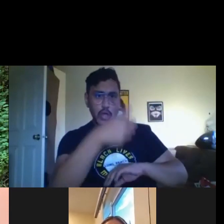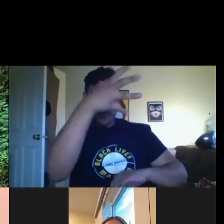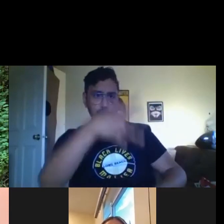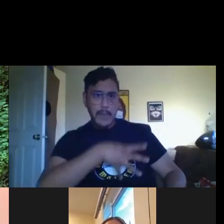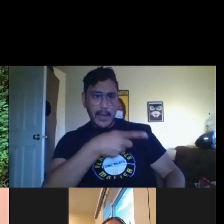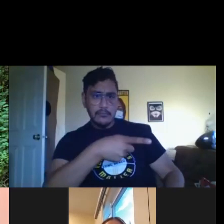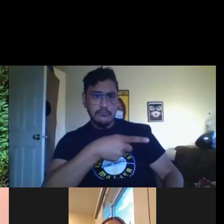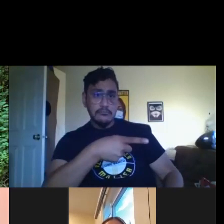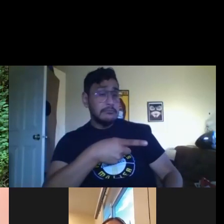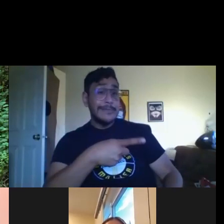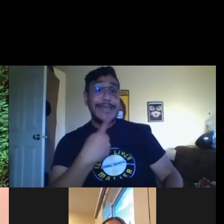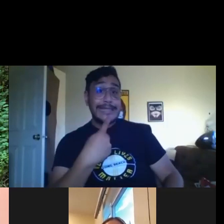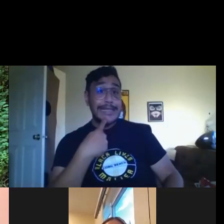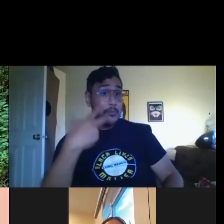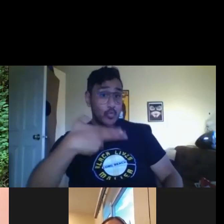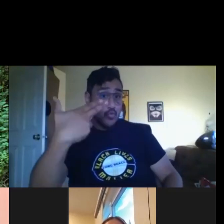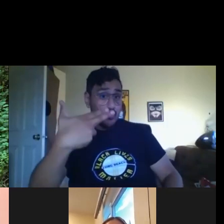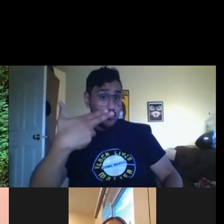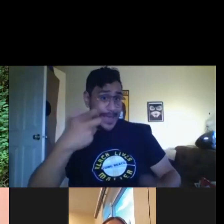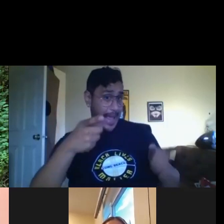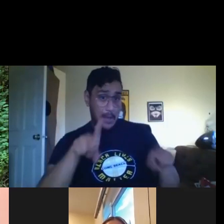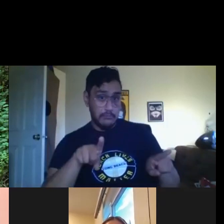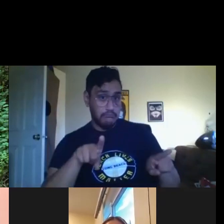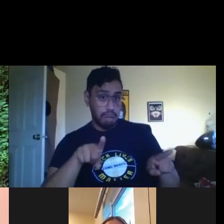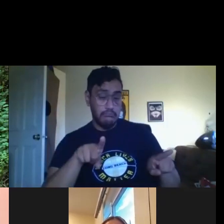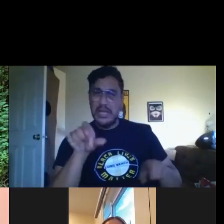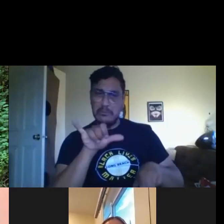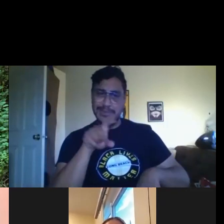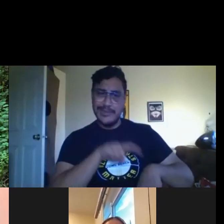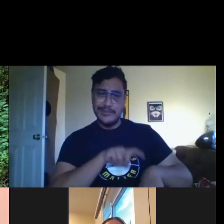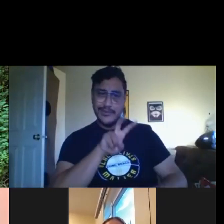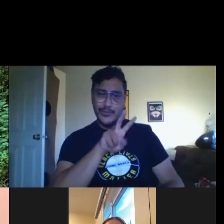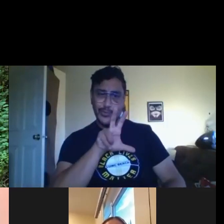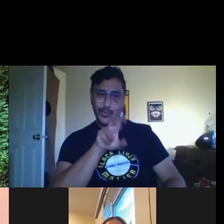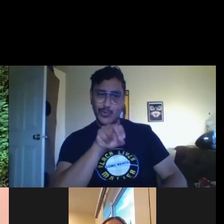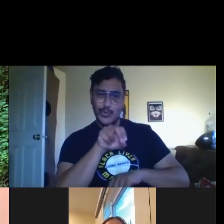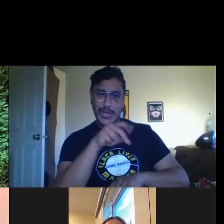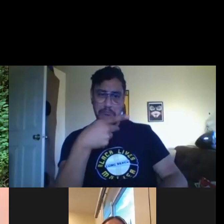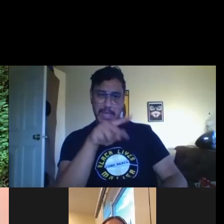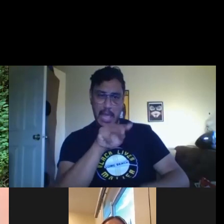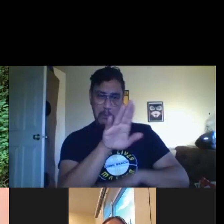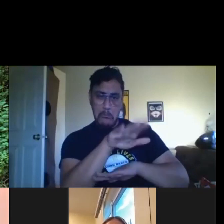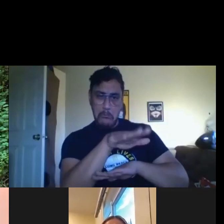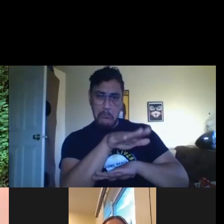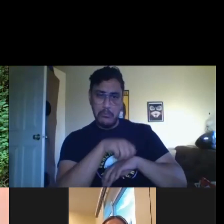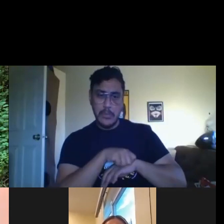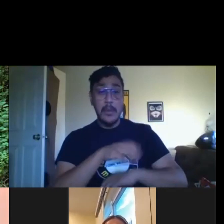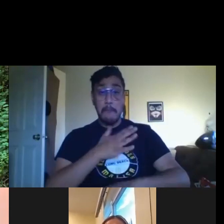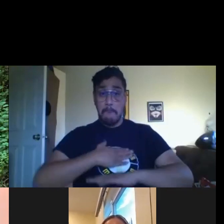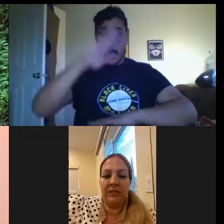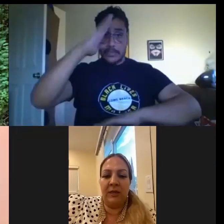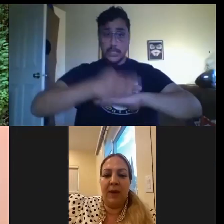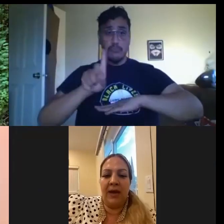fired. It was around 2:30 in the afternoon. My son was walking down Van Ness Avenue